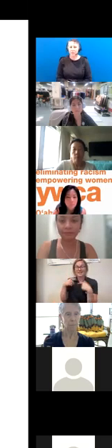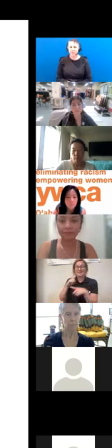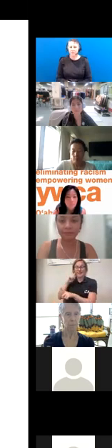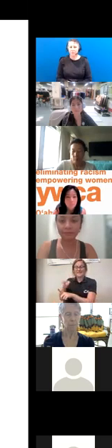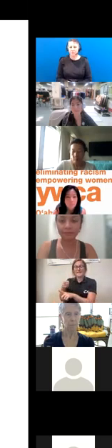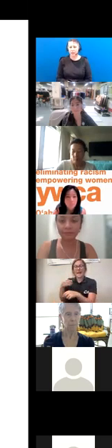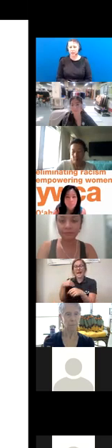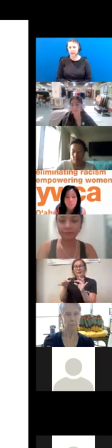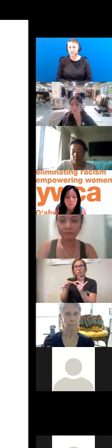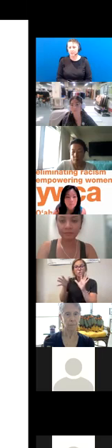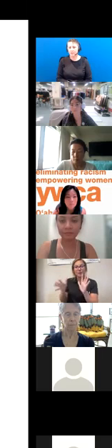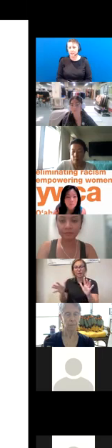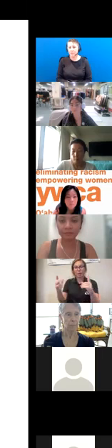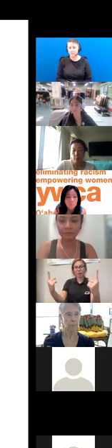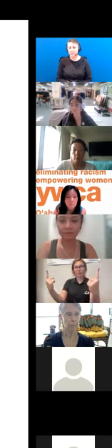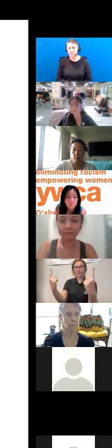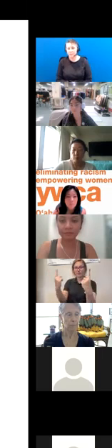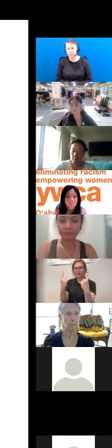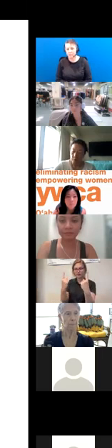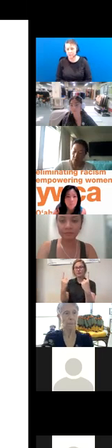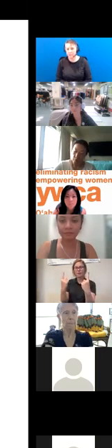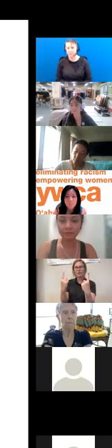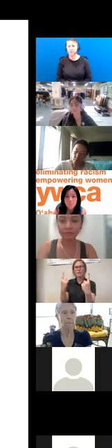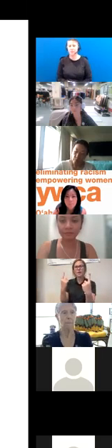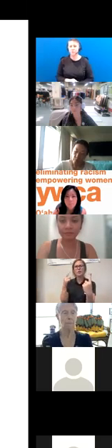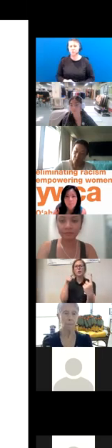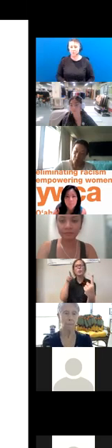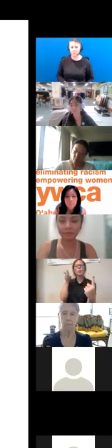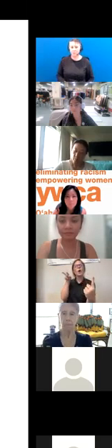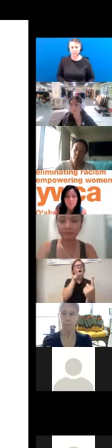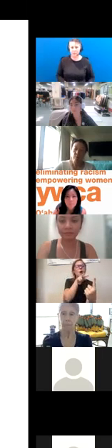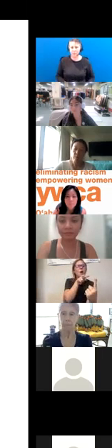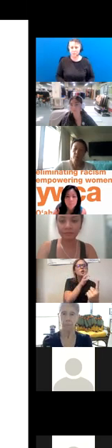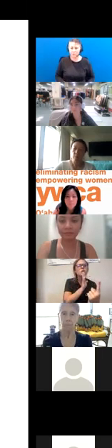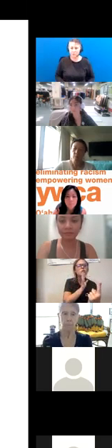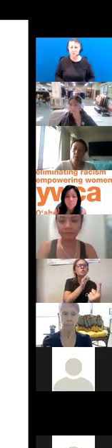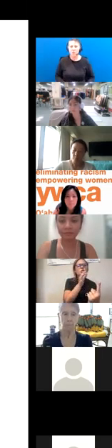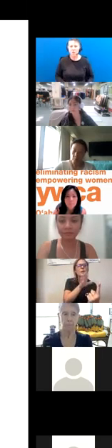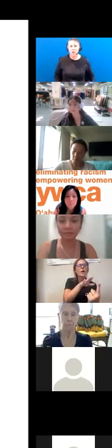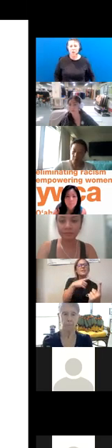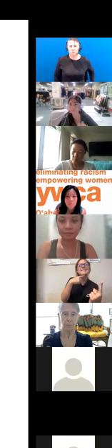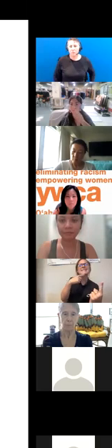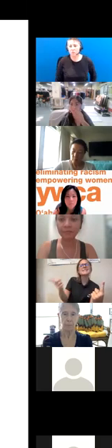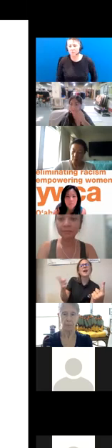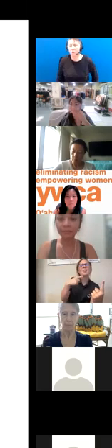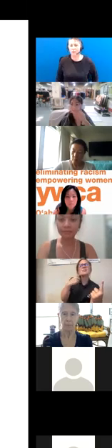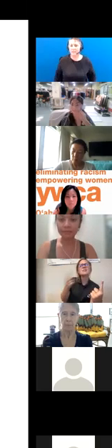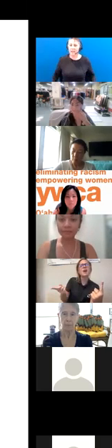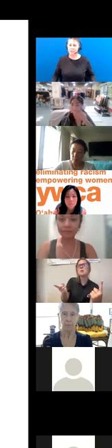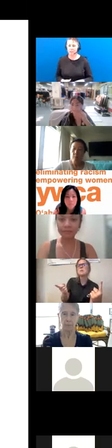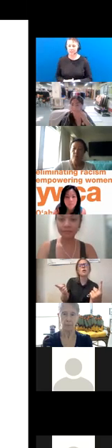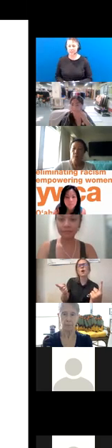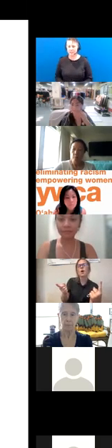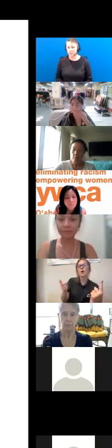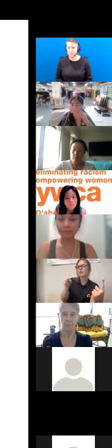So if the deaf person is there with an interpreter, and so there's two people coming in the room, don't focus